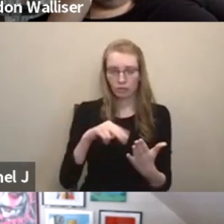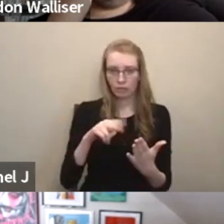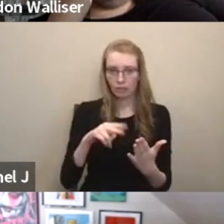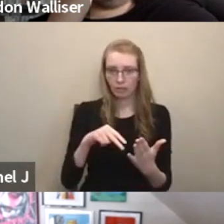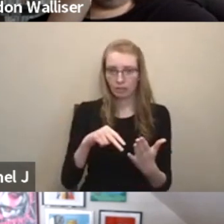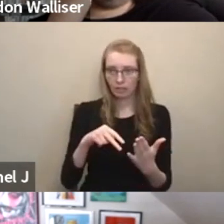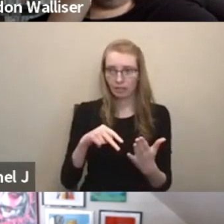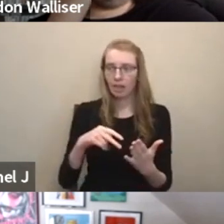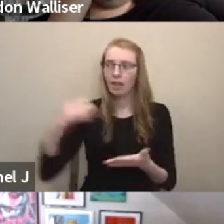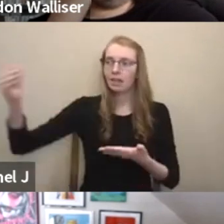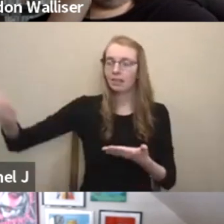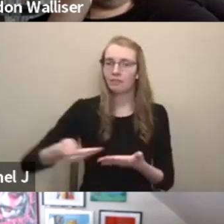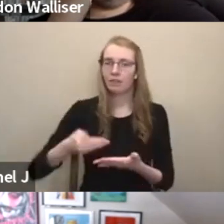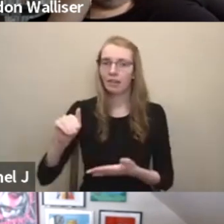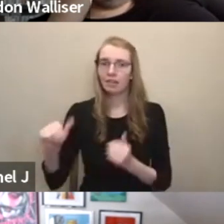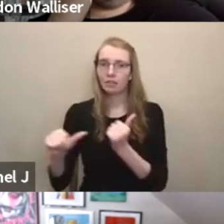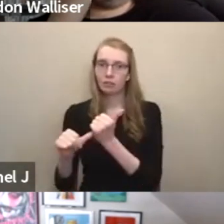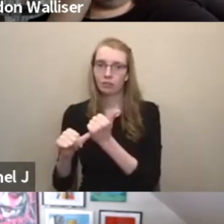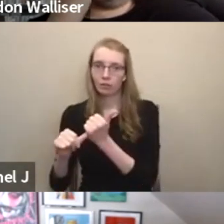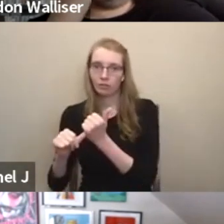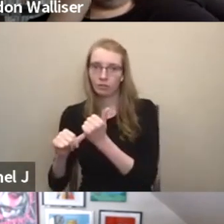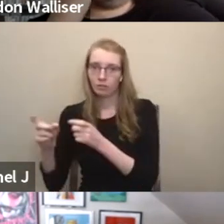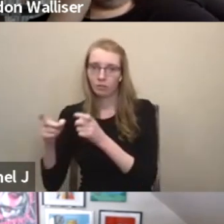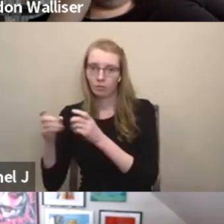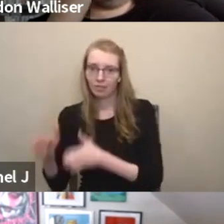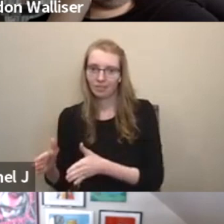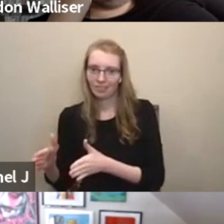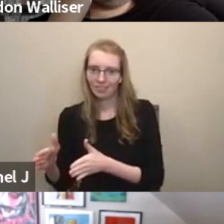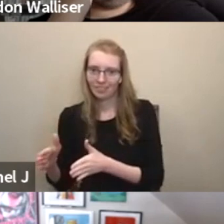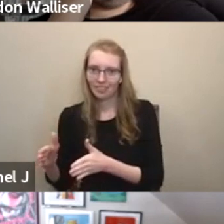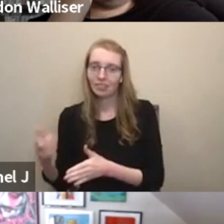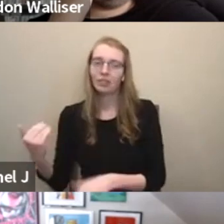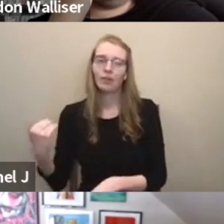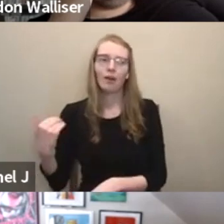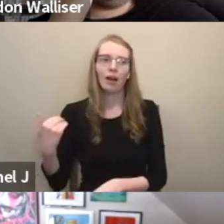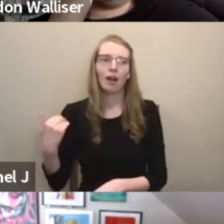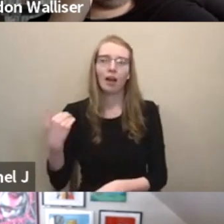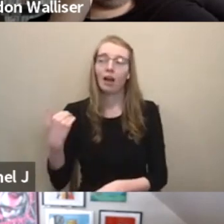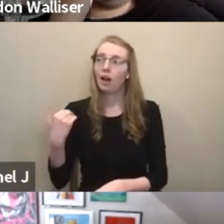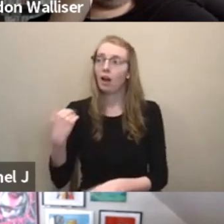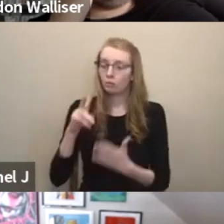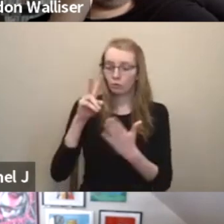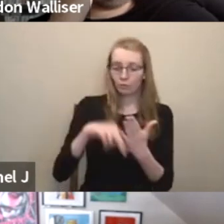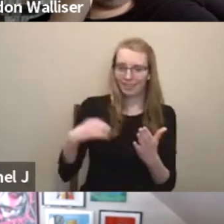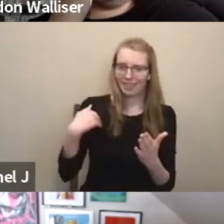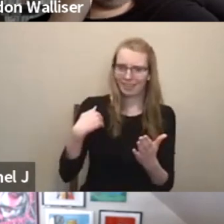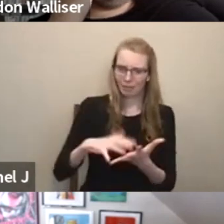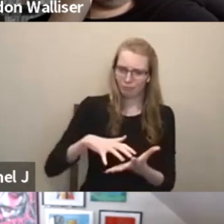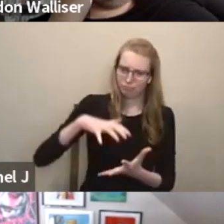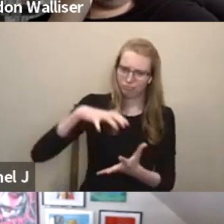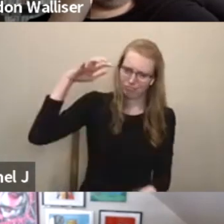AD. So there was cheese and crackers and wine as opposed to a slush pile. And that's always nice.